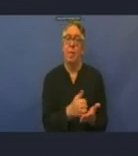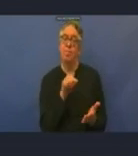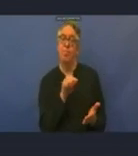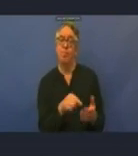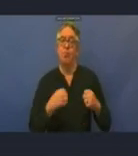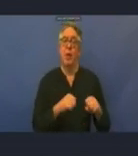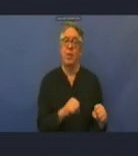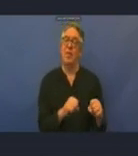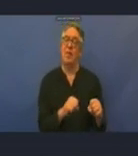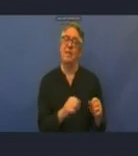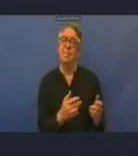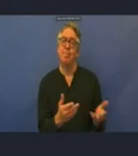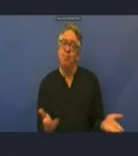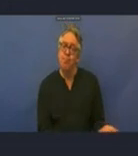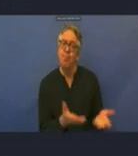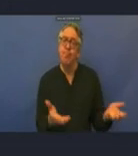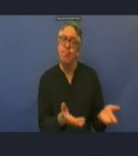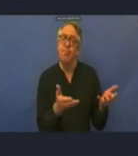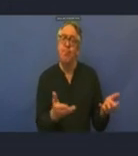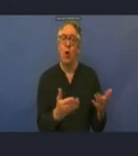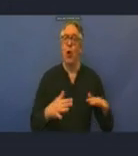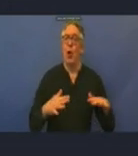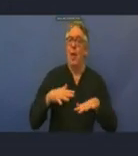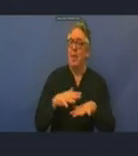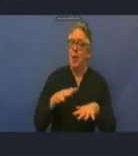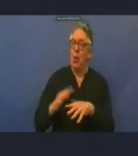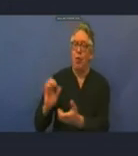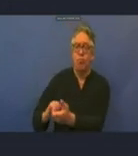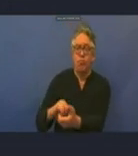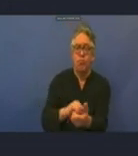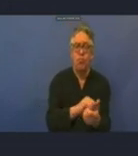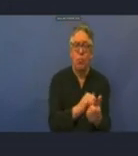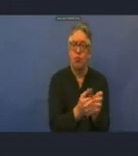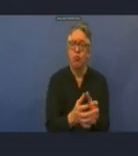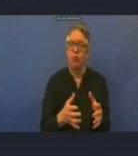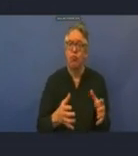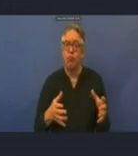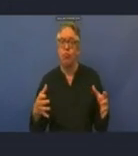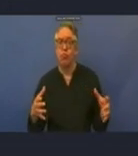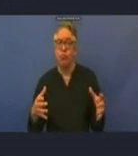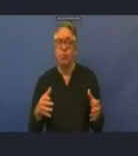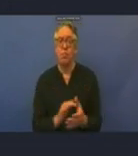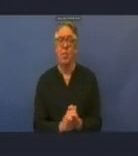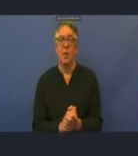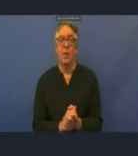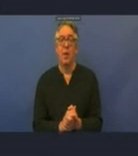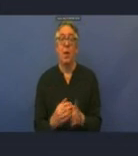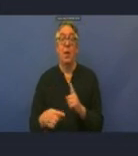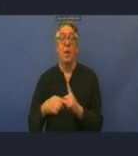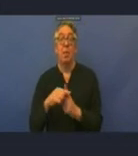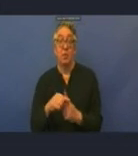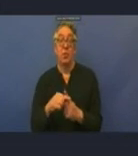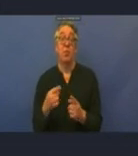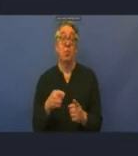to reinforce the network of partners, and also to reinforce the capacity to operate at transnational